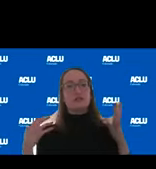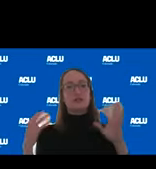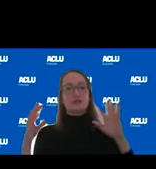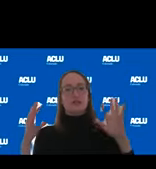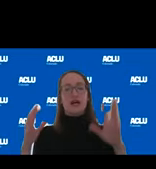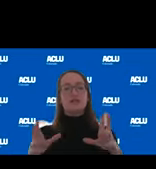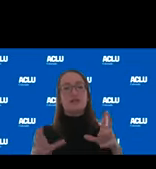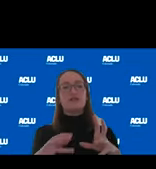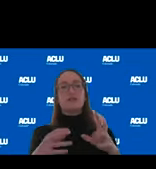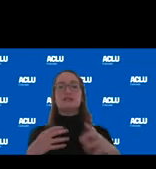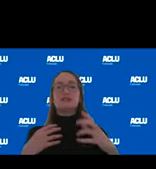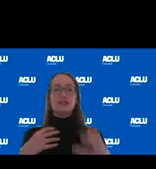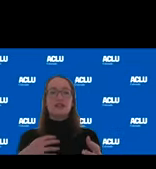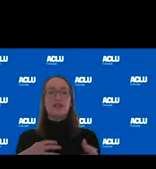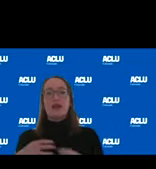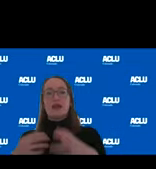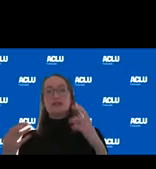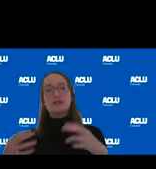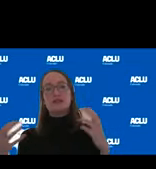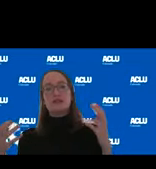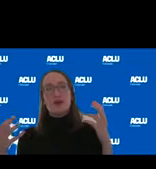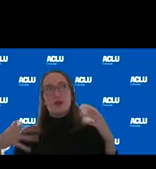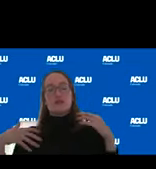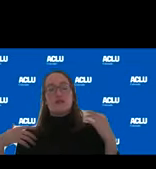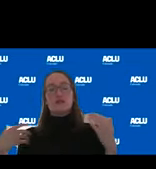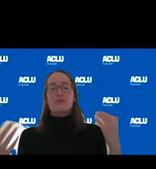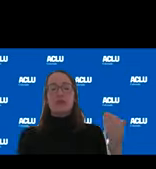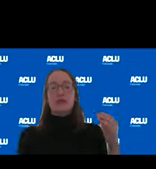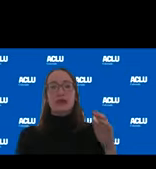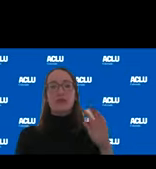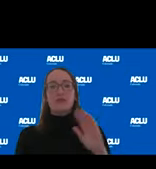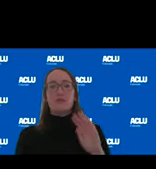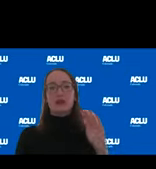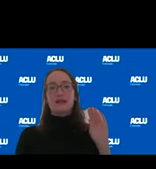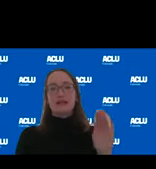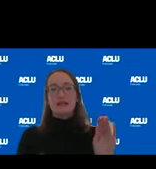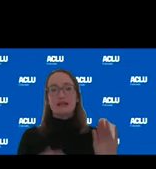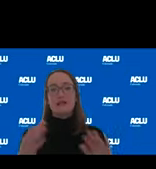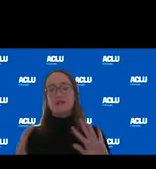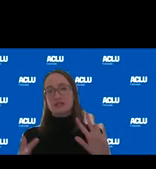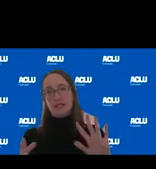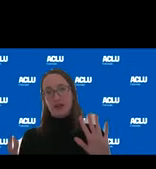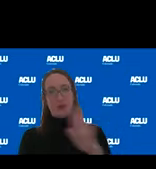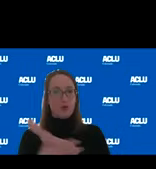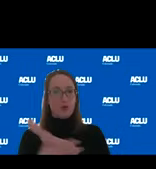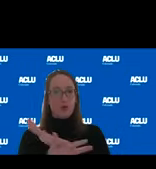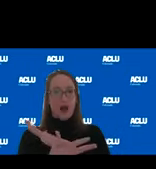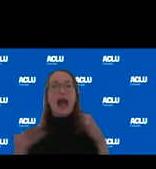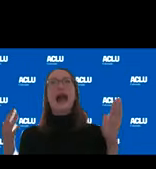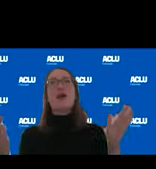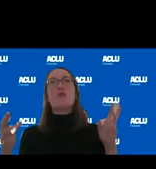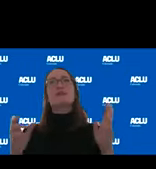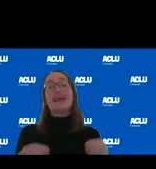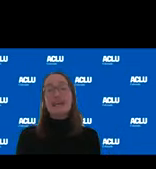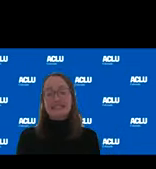goals in terms of the content of the presentation is simply to, so folks can walk away with more clarity and understanding about